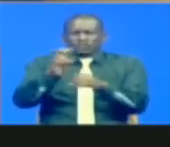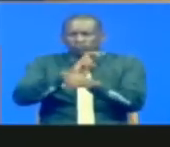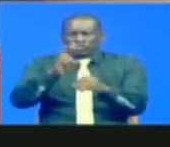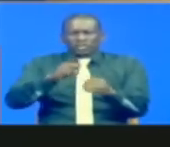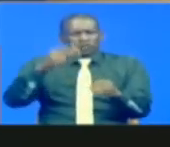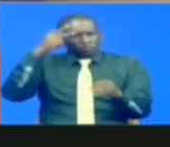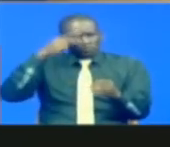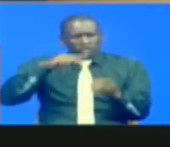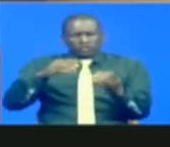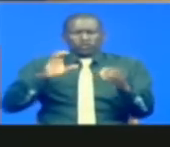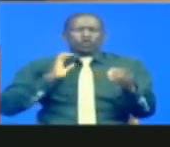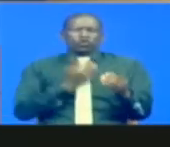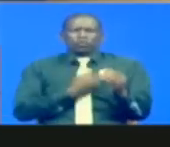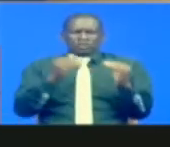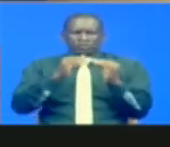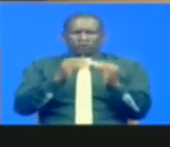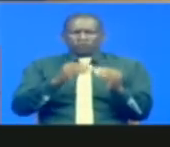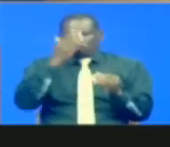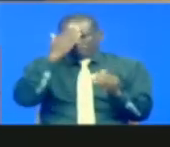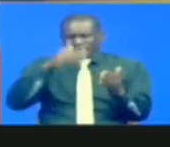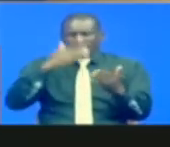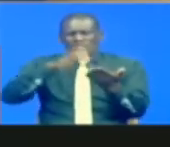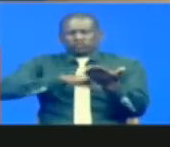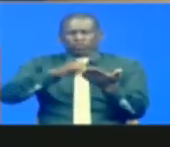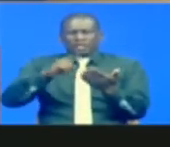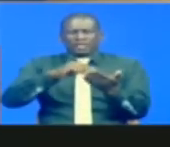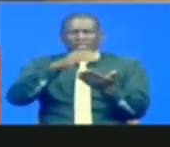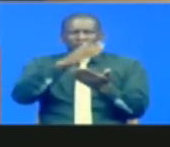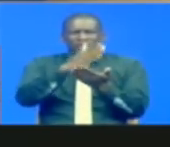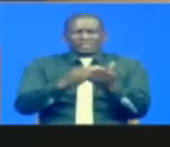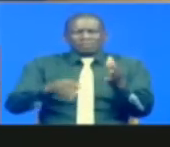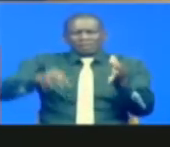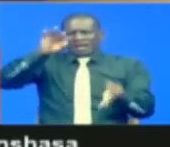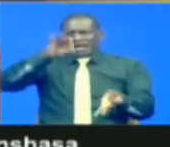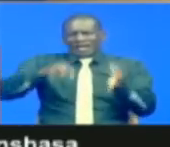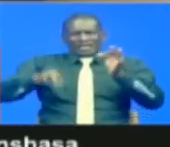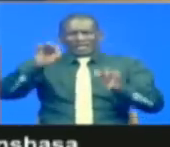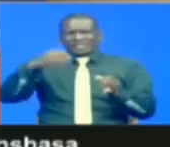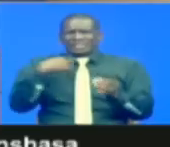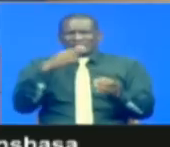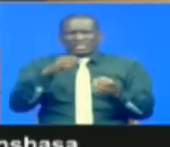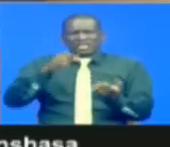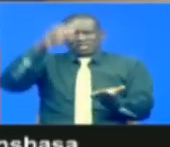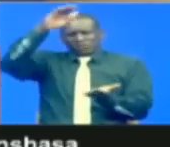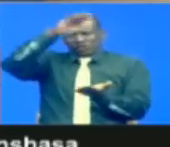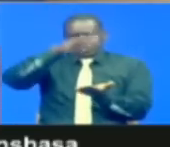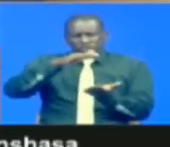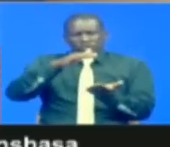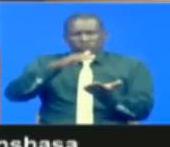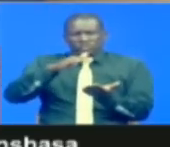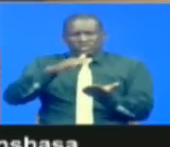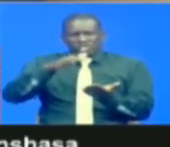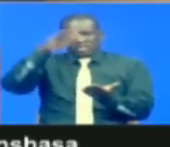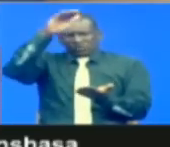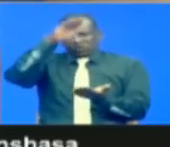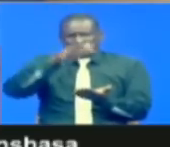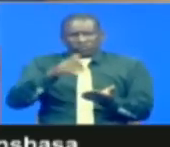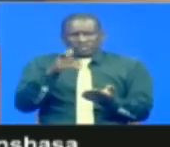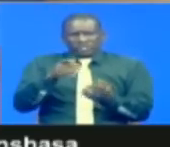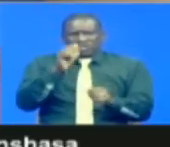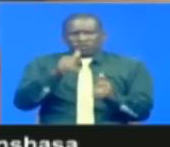for 2019 set for Monday next week. A section of analysts see room for a slash in the benchmark rate, which is presently set